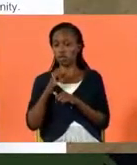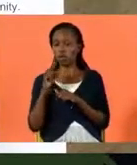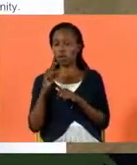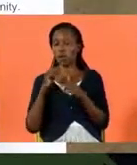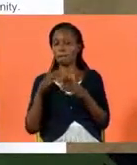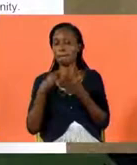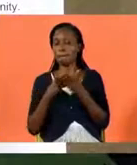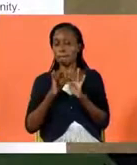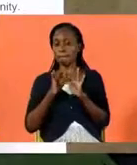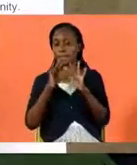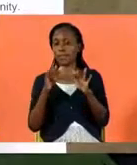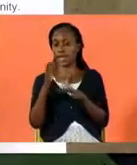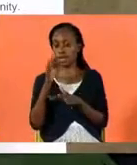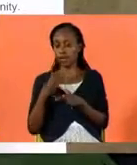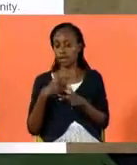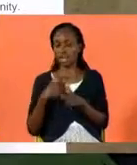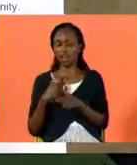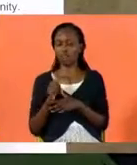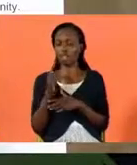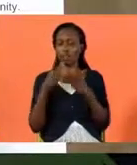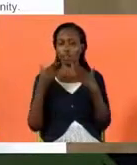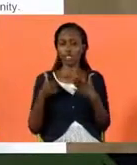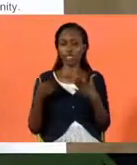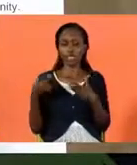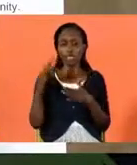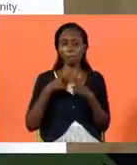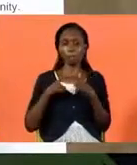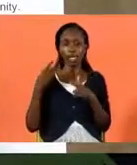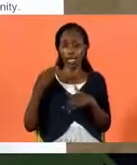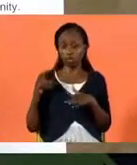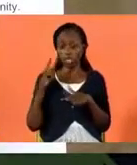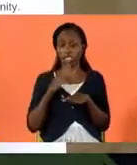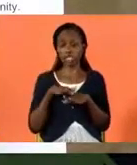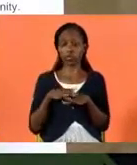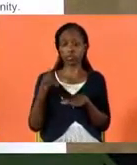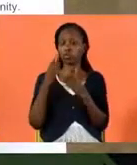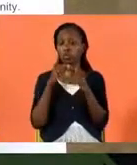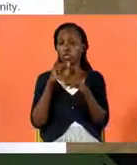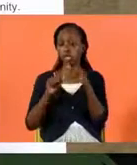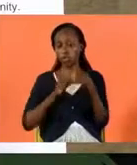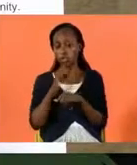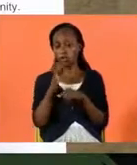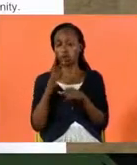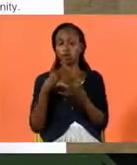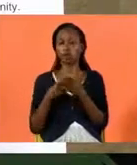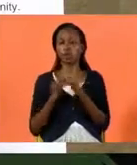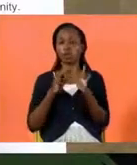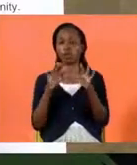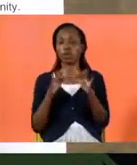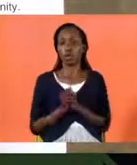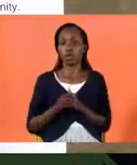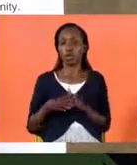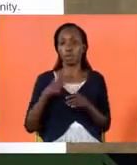there was, one of those big days. But really, every day is a big day as long as these things are happening. And to my mind, I